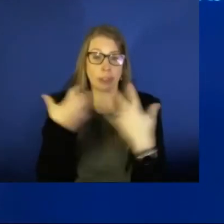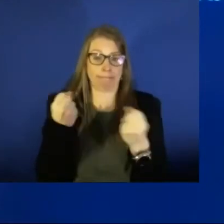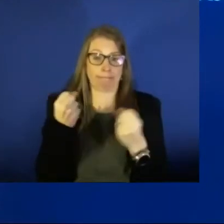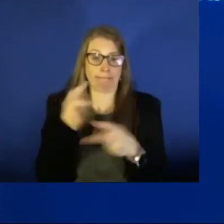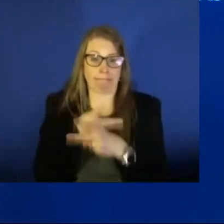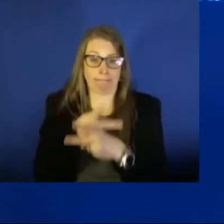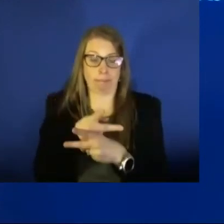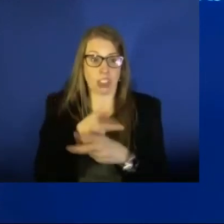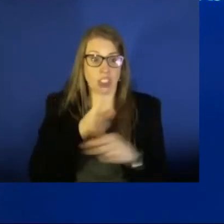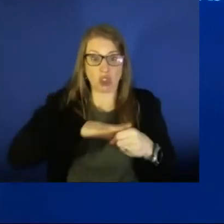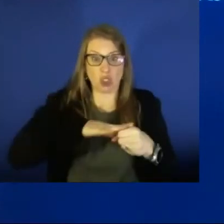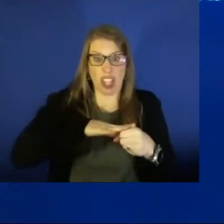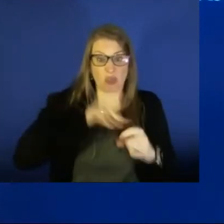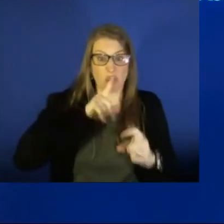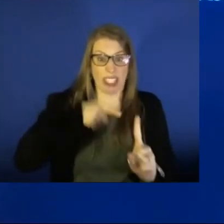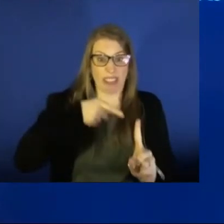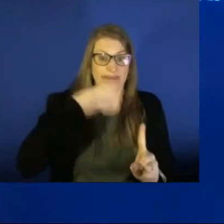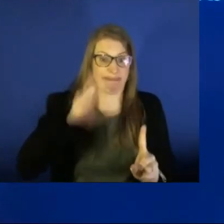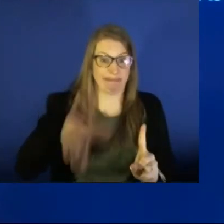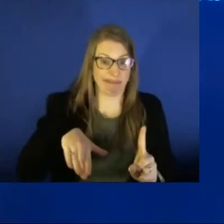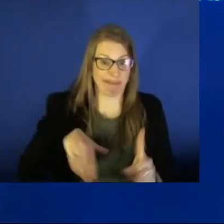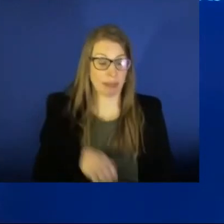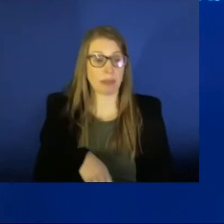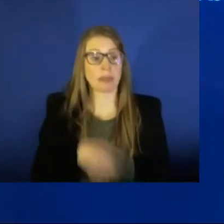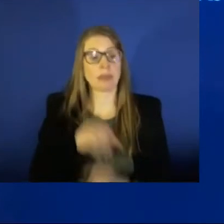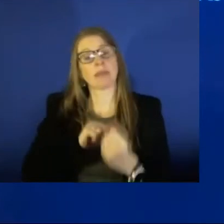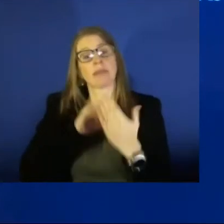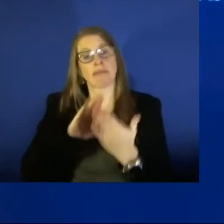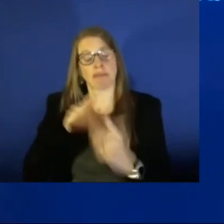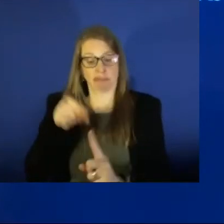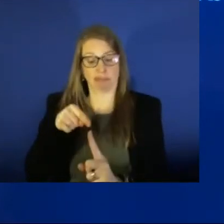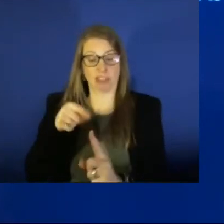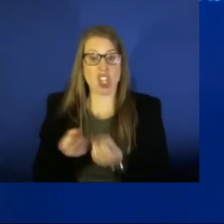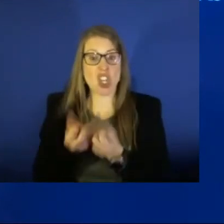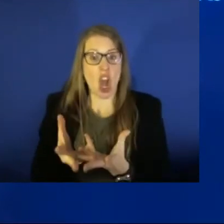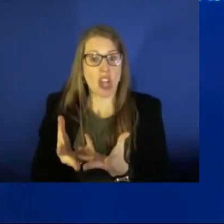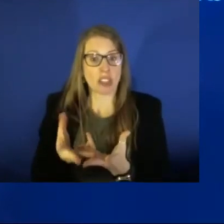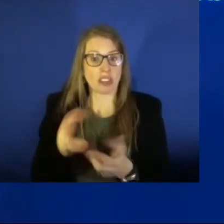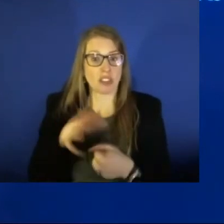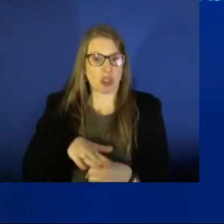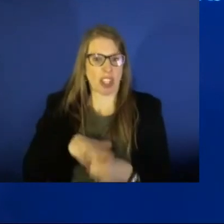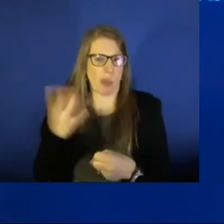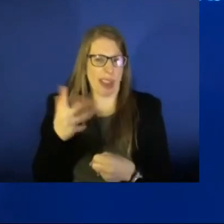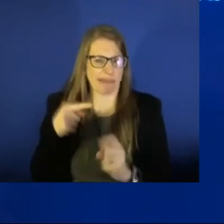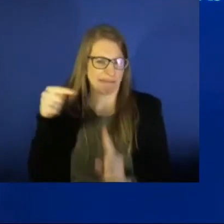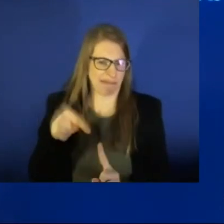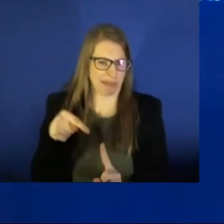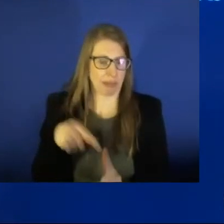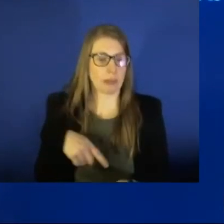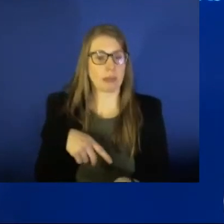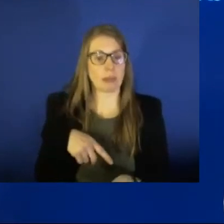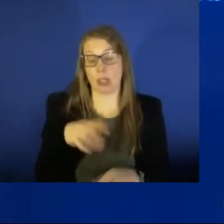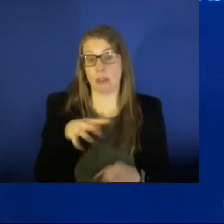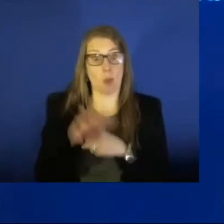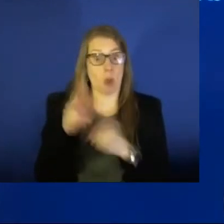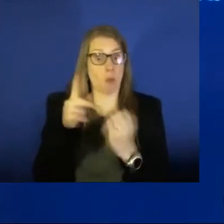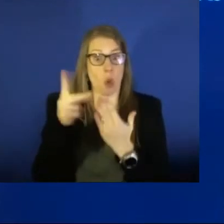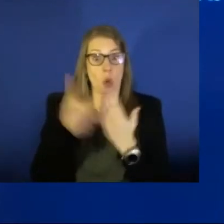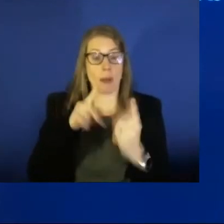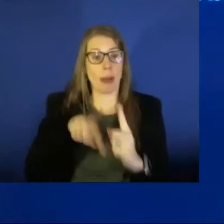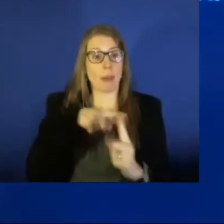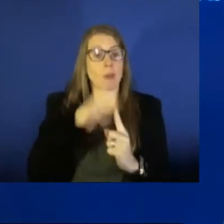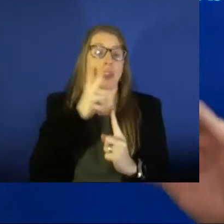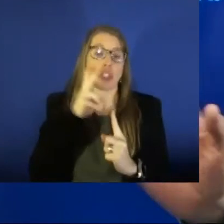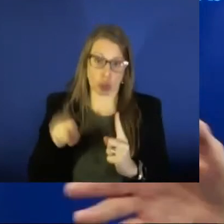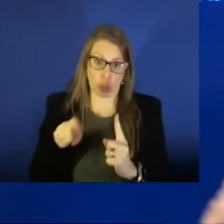bad, and what we need to do is try to address the underlying causes of stress. I think we could have a whole program here on smoking and probably a show on smoking